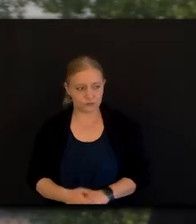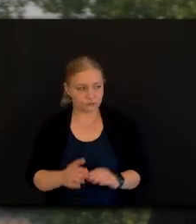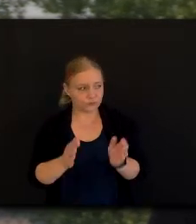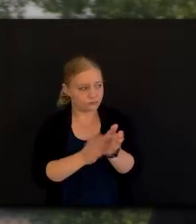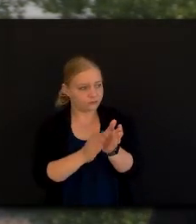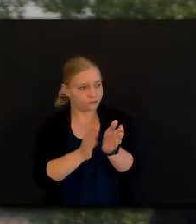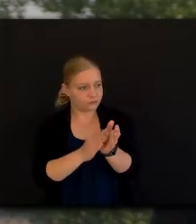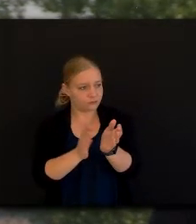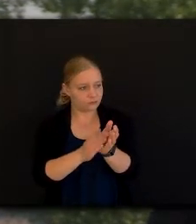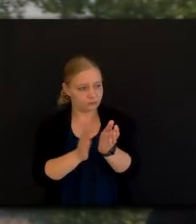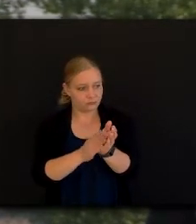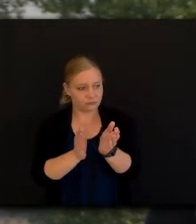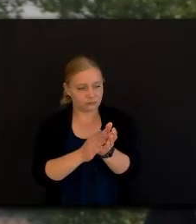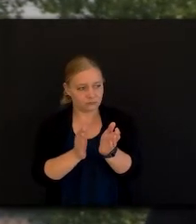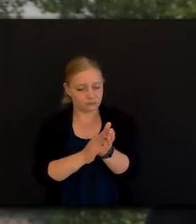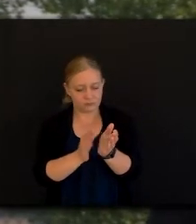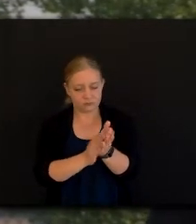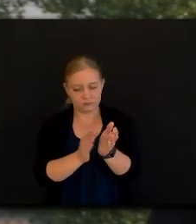2023. Absolutely.